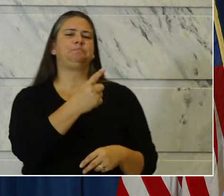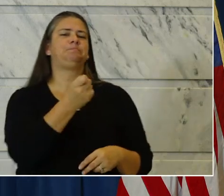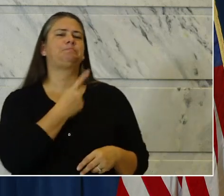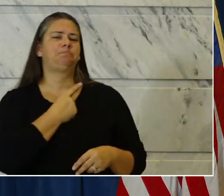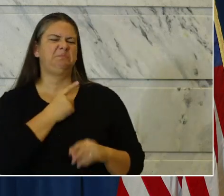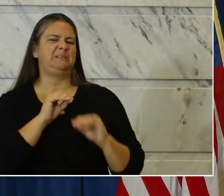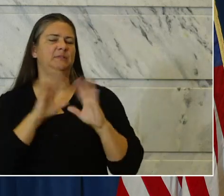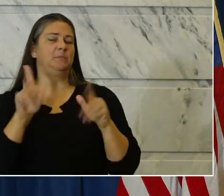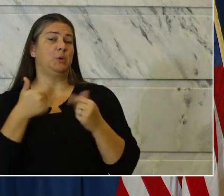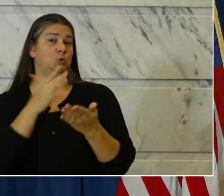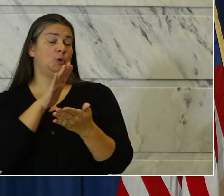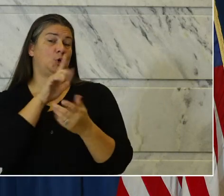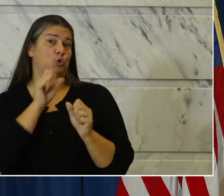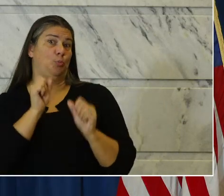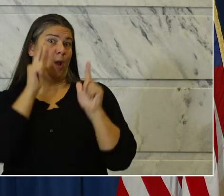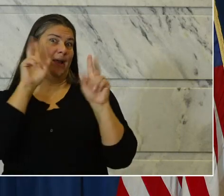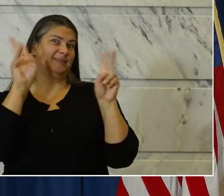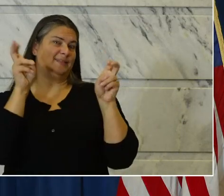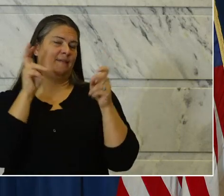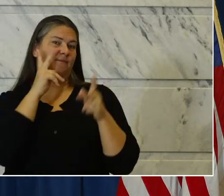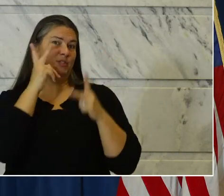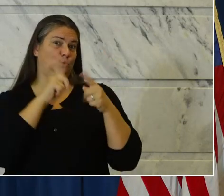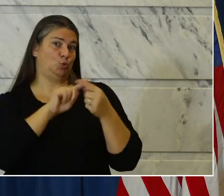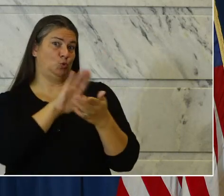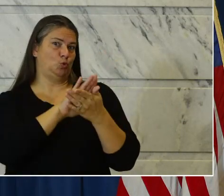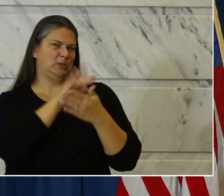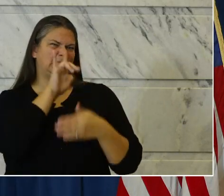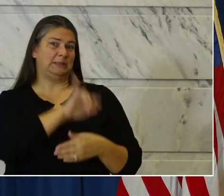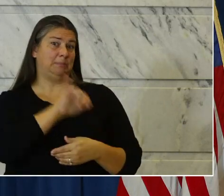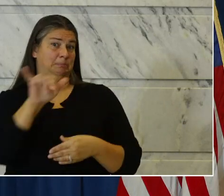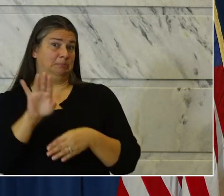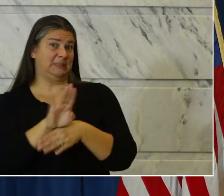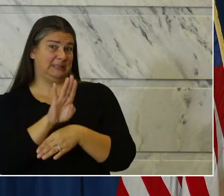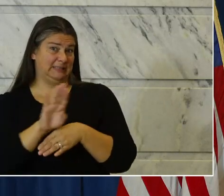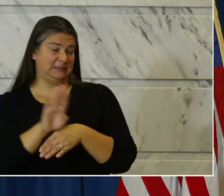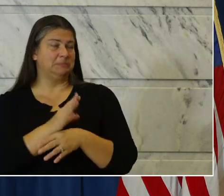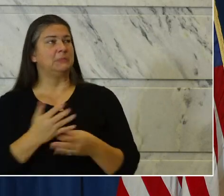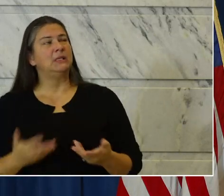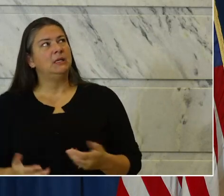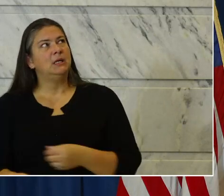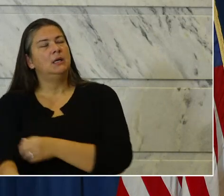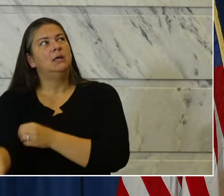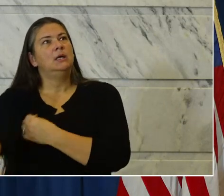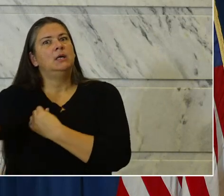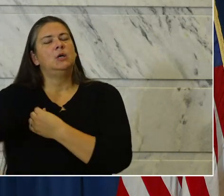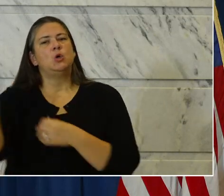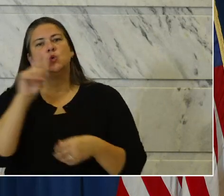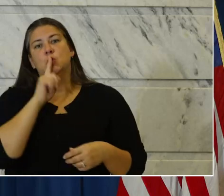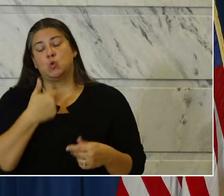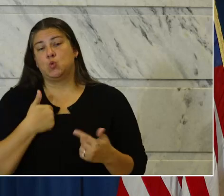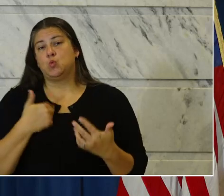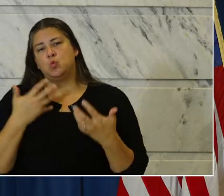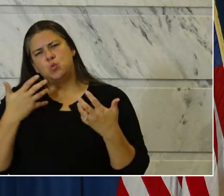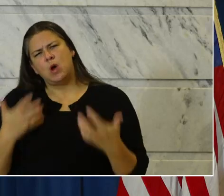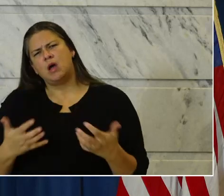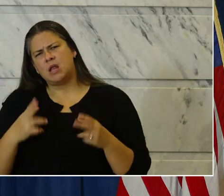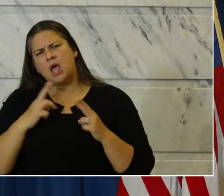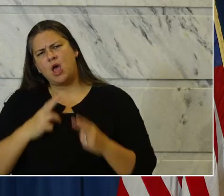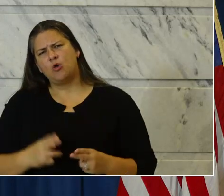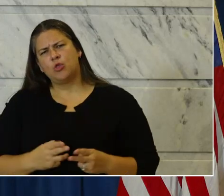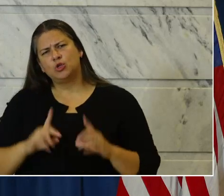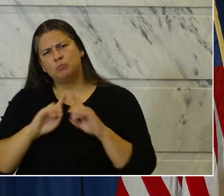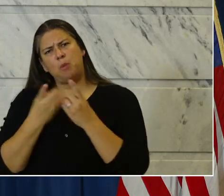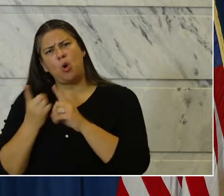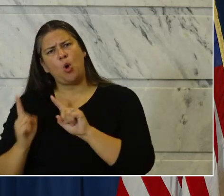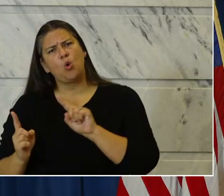to schools like they do to businesses. I don't know that, first of all, we want health departments to go to